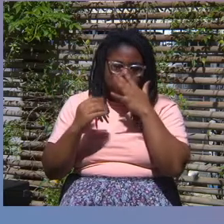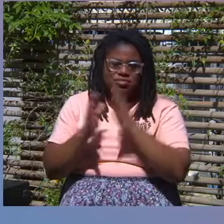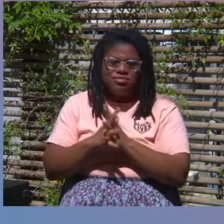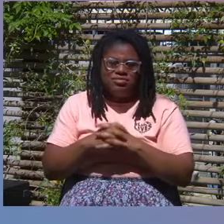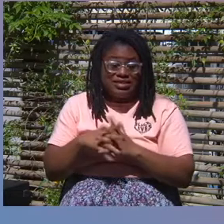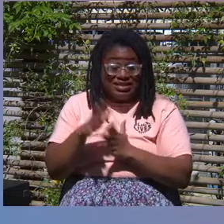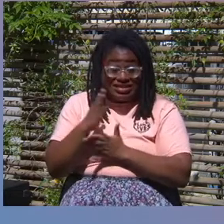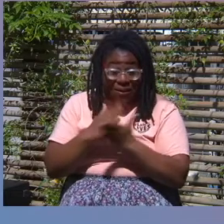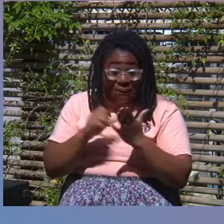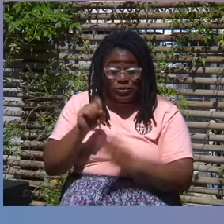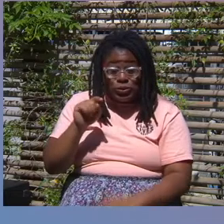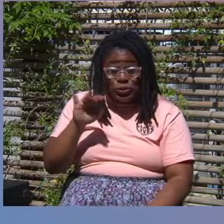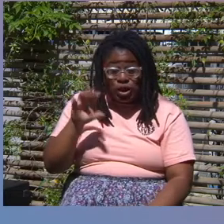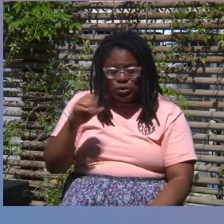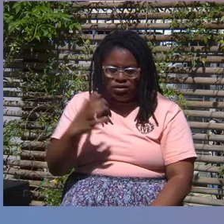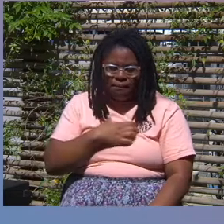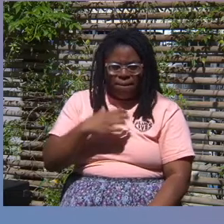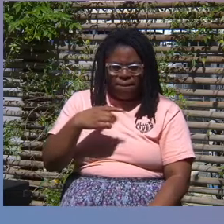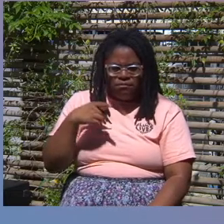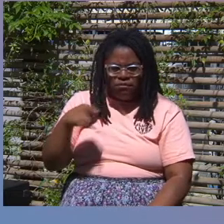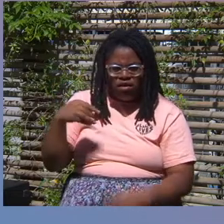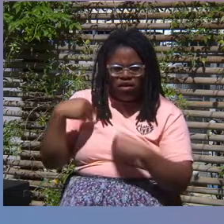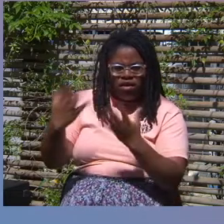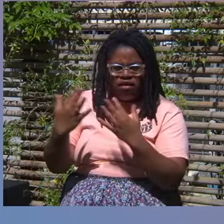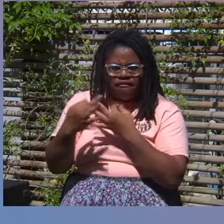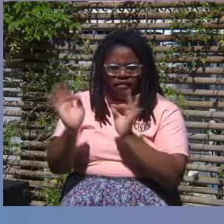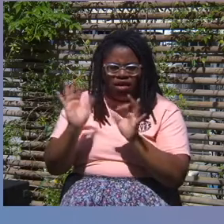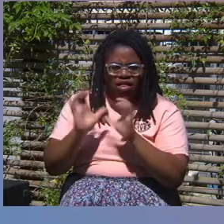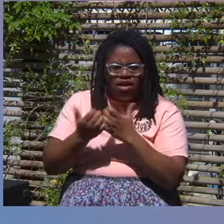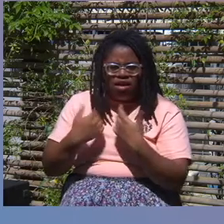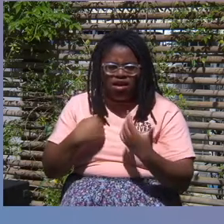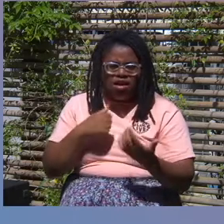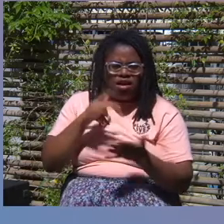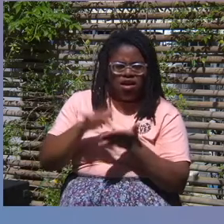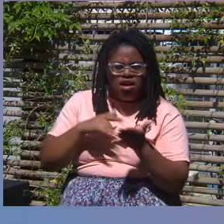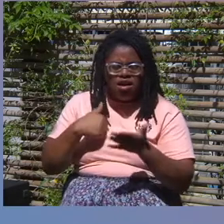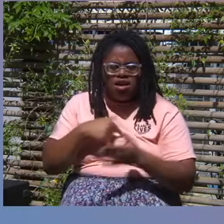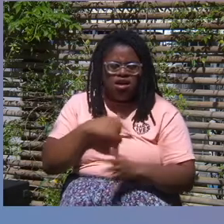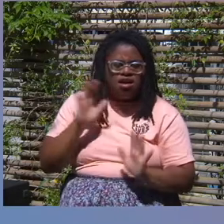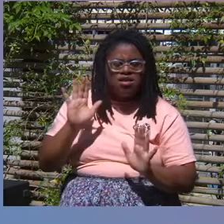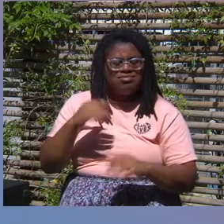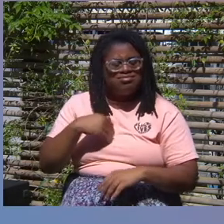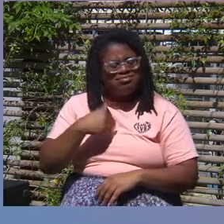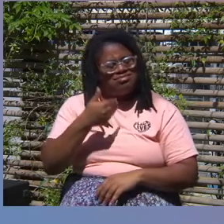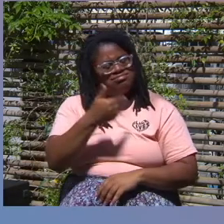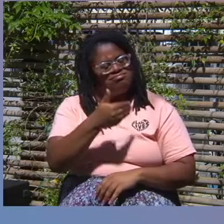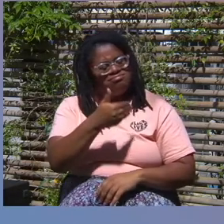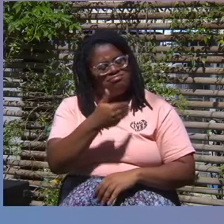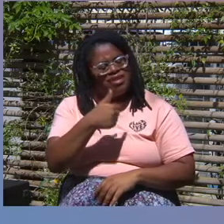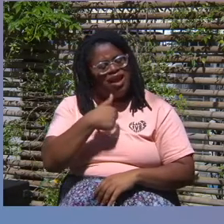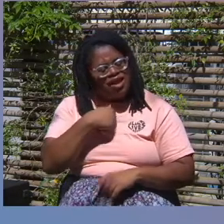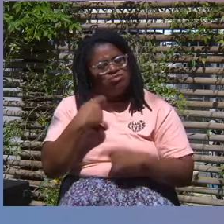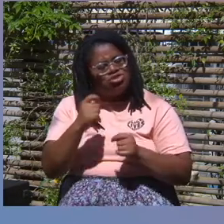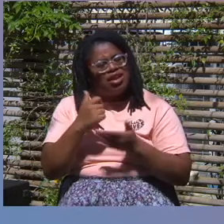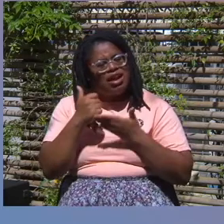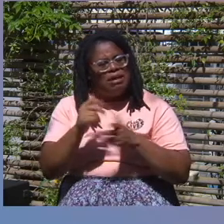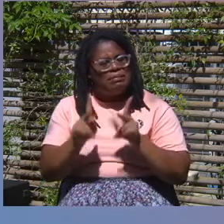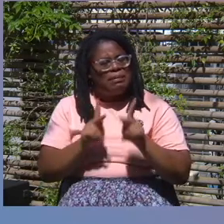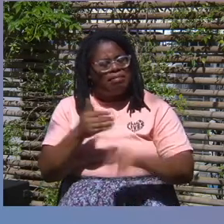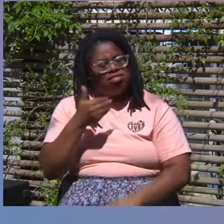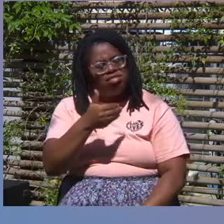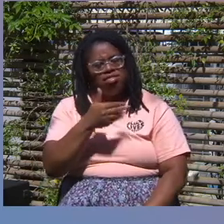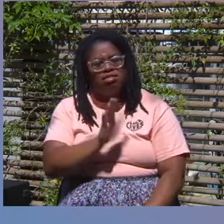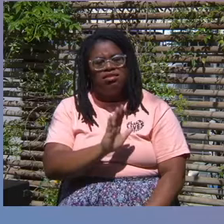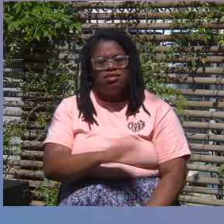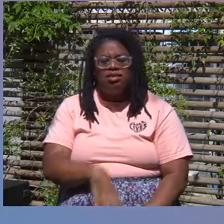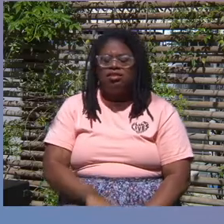some studios were complaining that you're giving classes free and that's hurting us. I said, look, honey, do your thing. I'm trying to help the people. Baby, do your